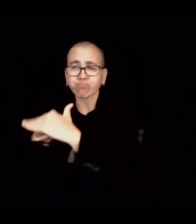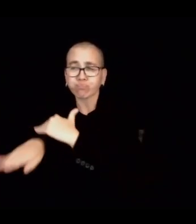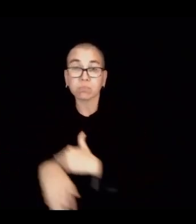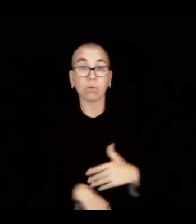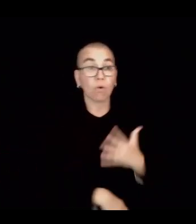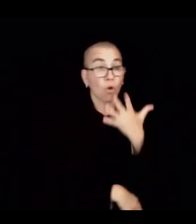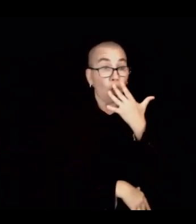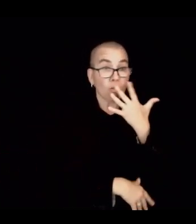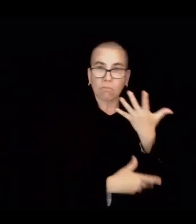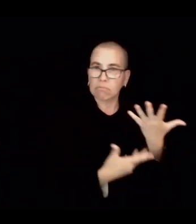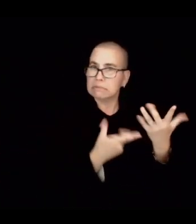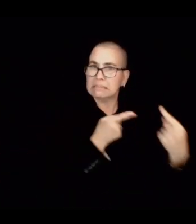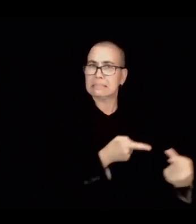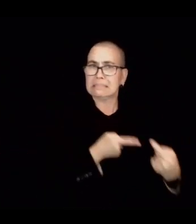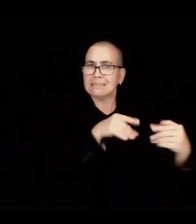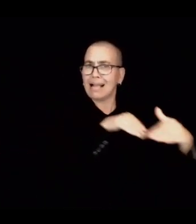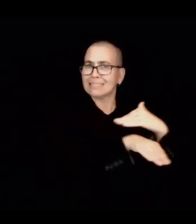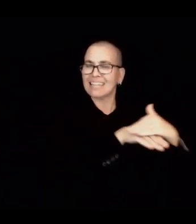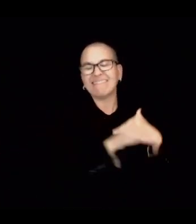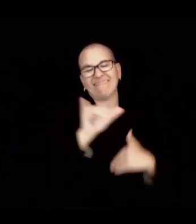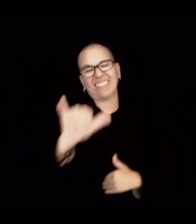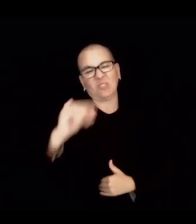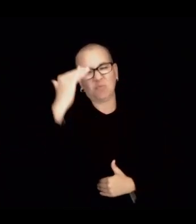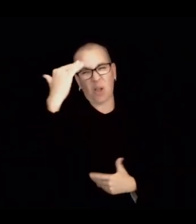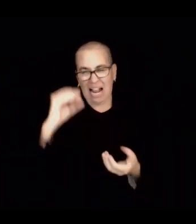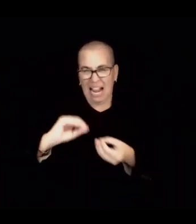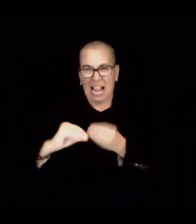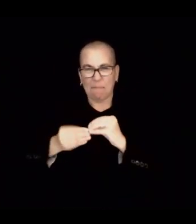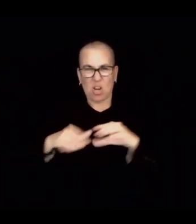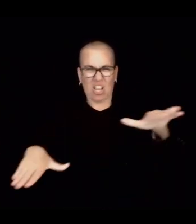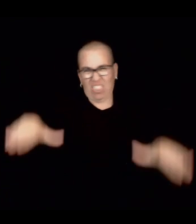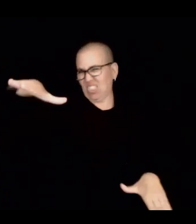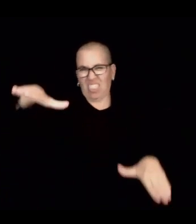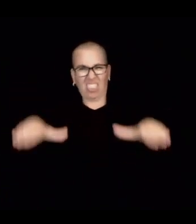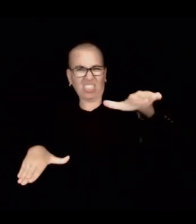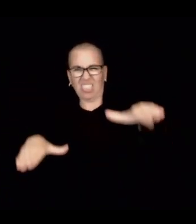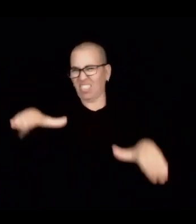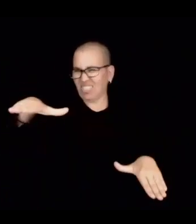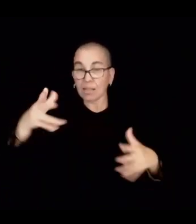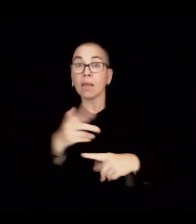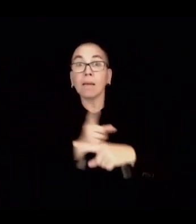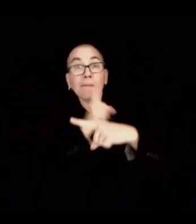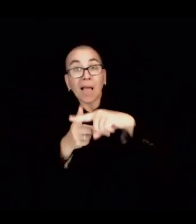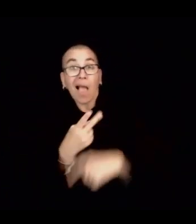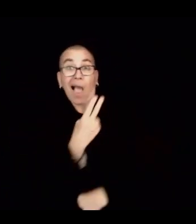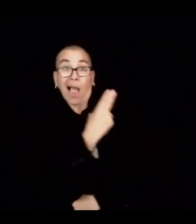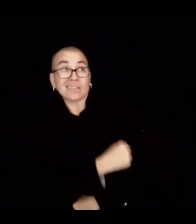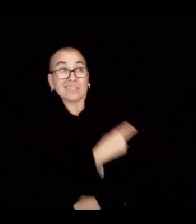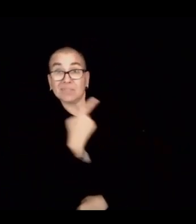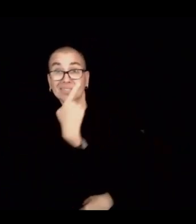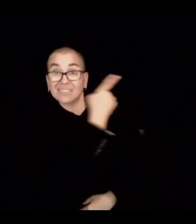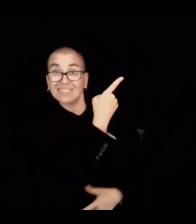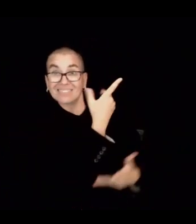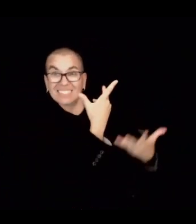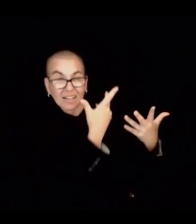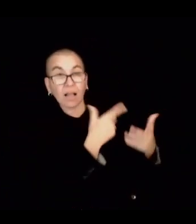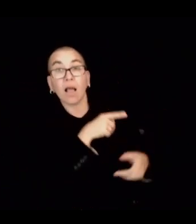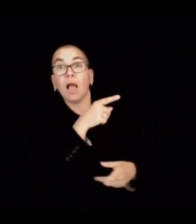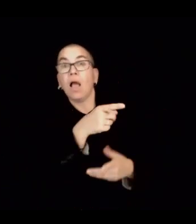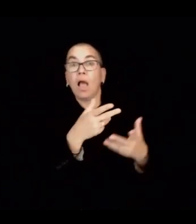disproportionate hospitalizations and deaths and things in these populations. Thank